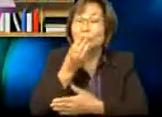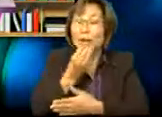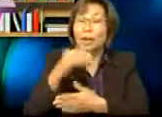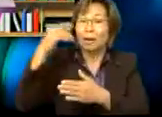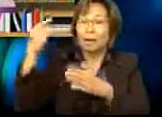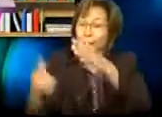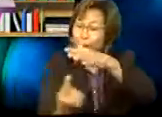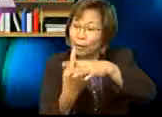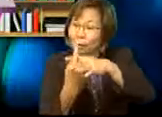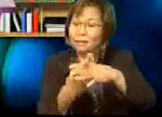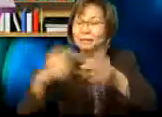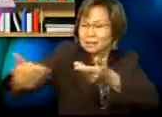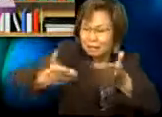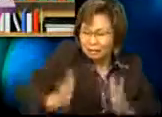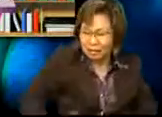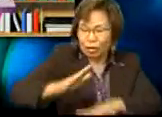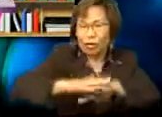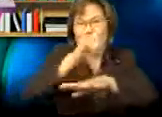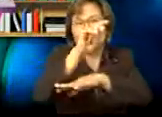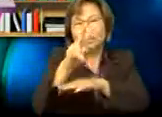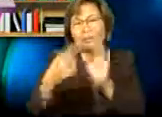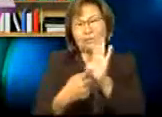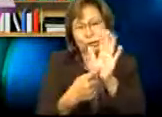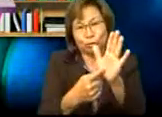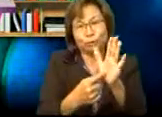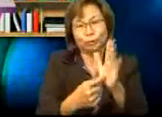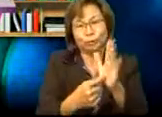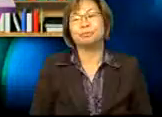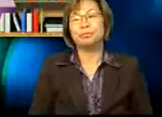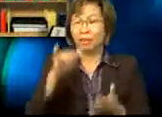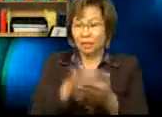on television shows. That would become,